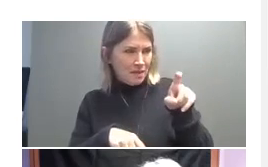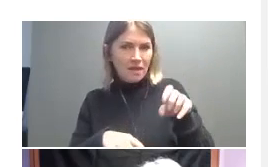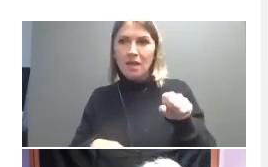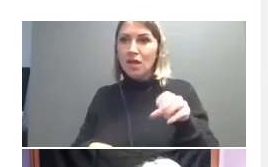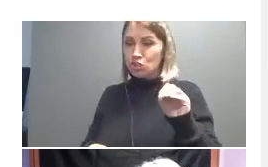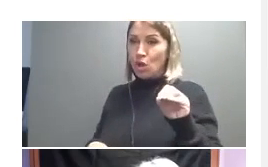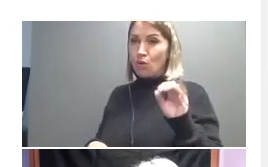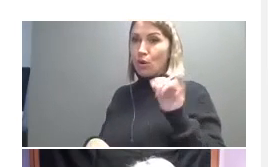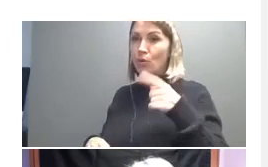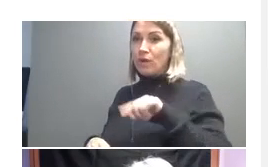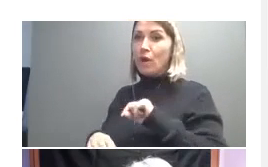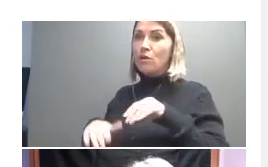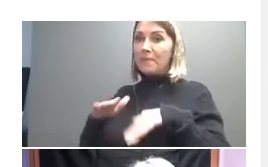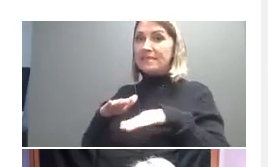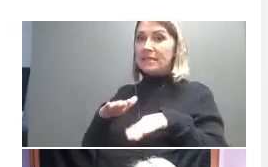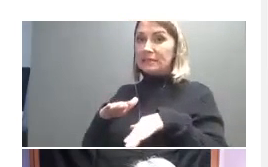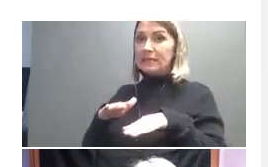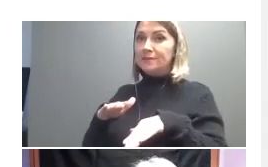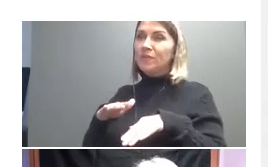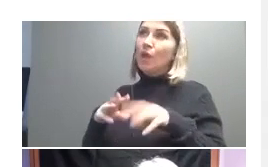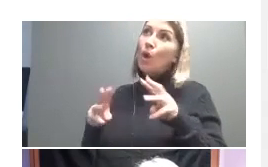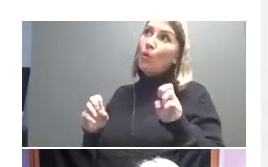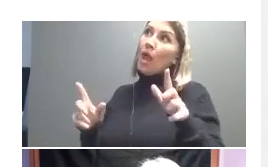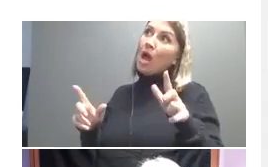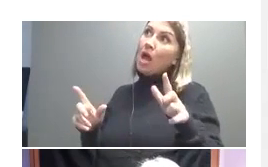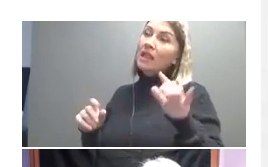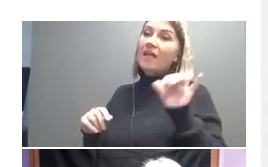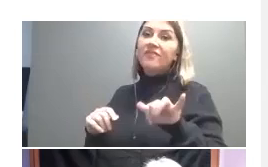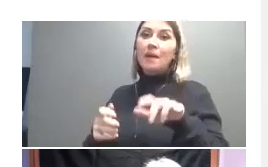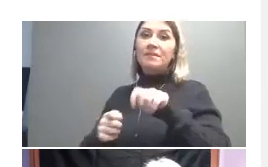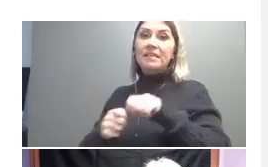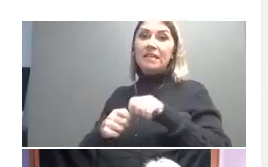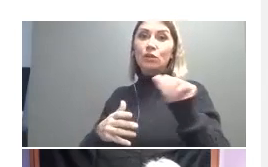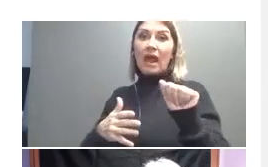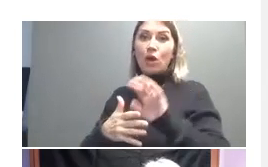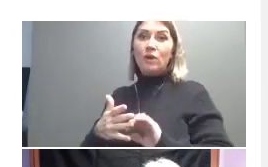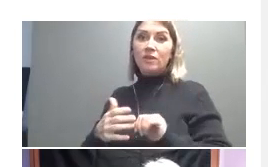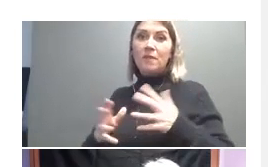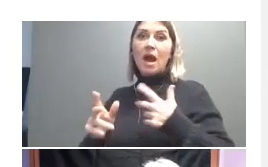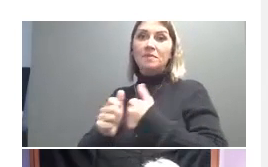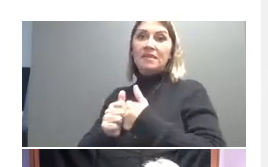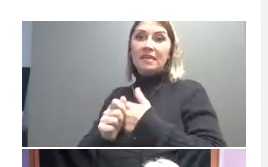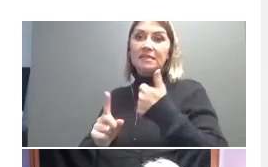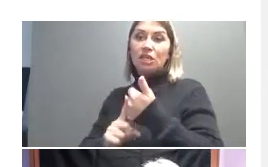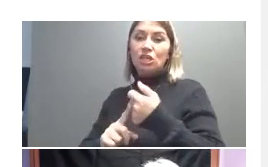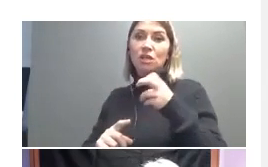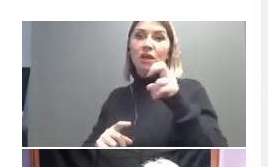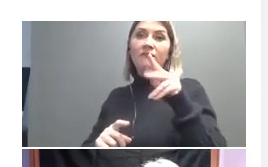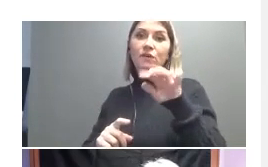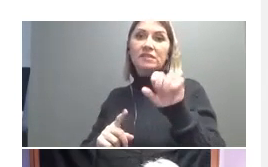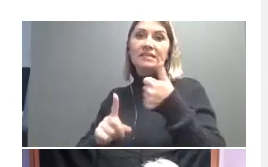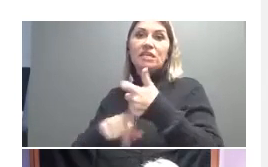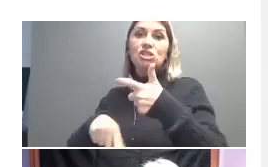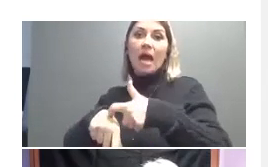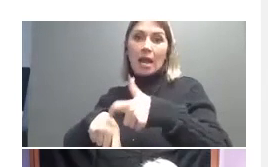are basically, well, essentially this particular algorithm updates every vertex every time. But